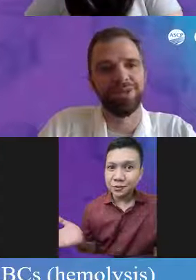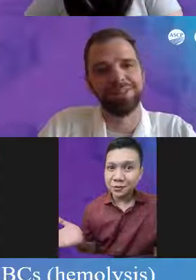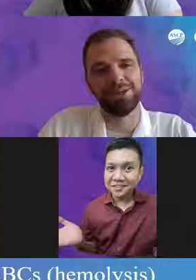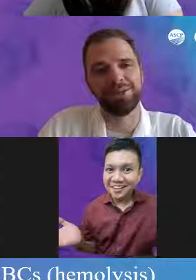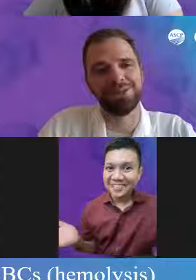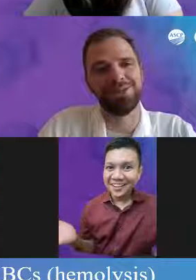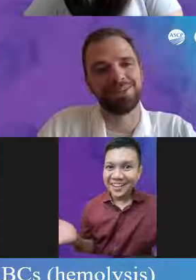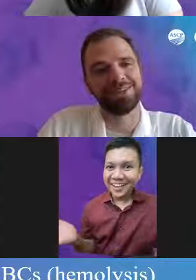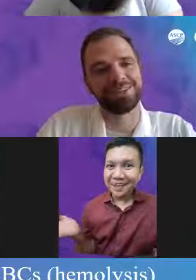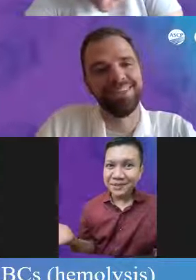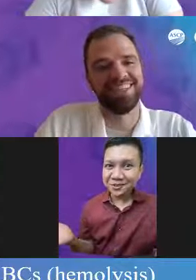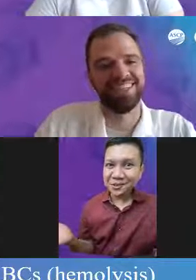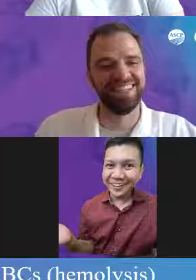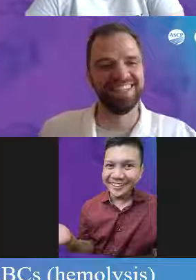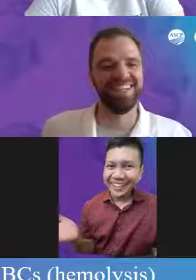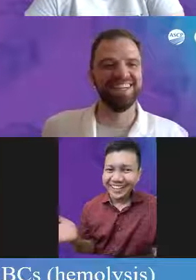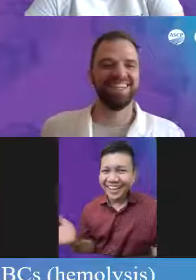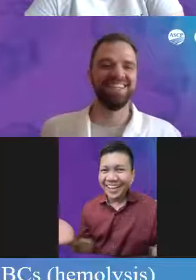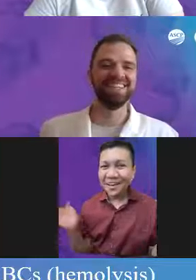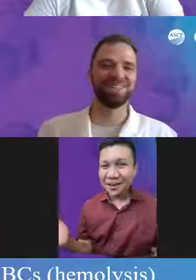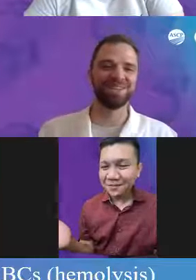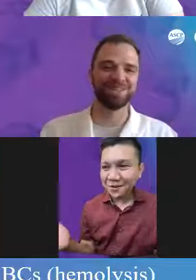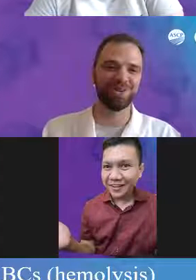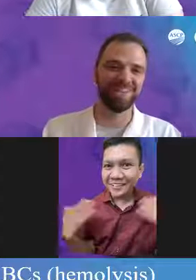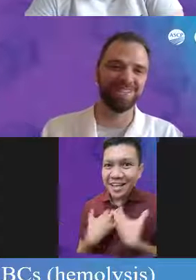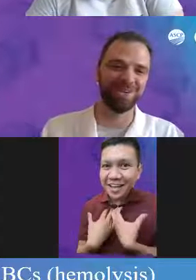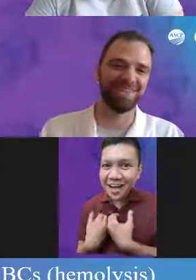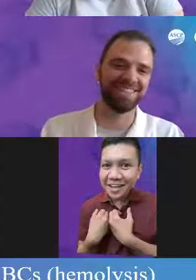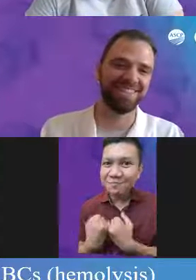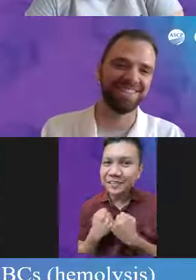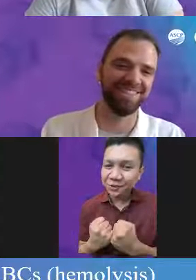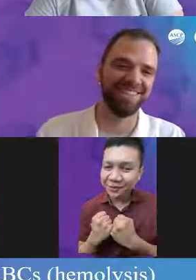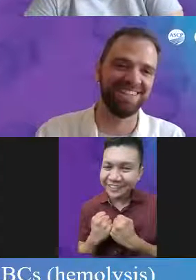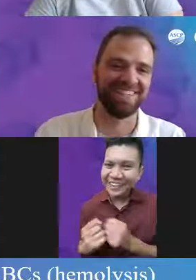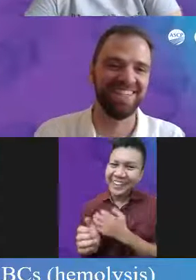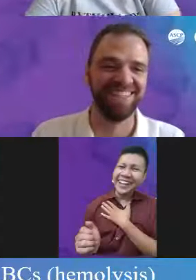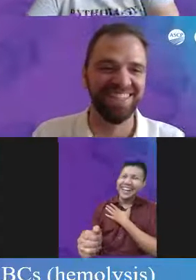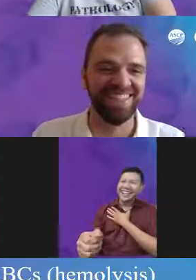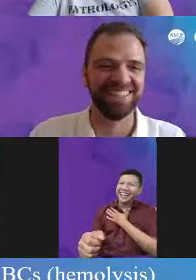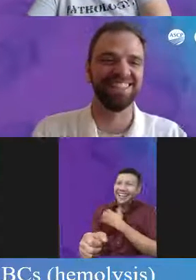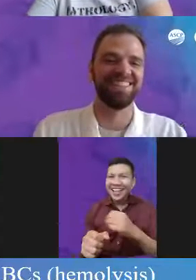I'm destroyed. Like donuts too, yes. I'm destroyed. I don't have donuts. Don't destroy the donuts, Carlos.